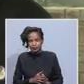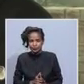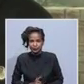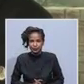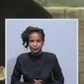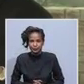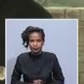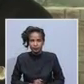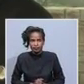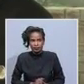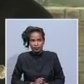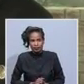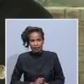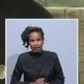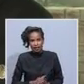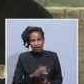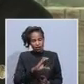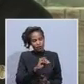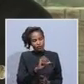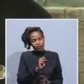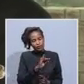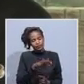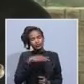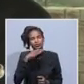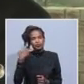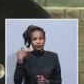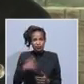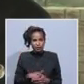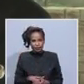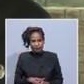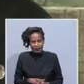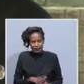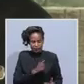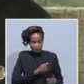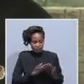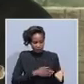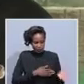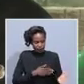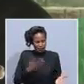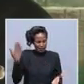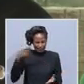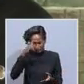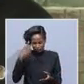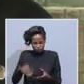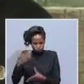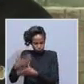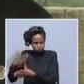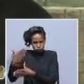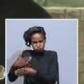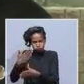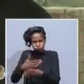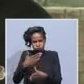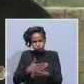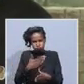Suffice to say, the late Comrade Nghidinwa worked fearlessly and tirelessly despite